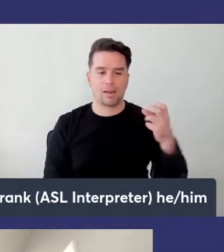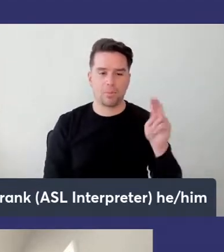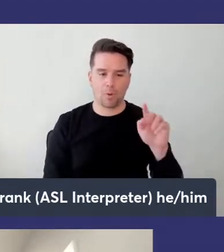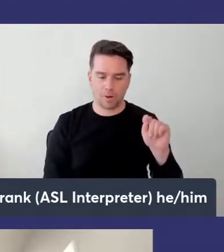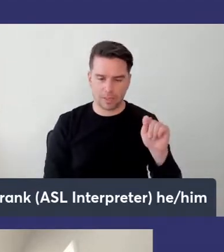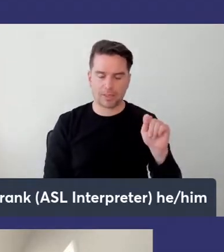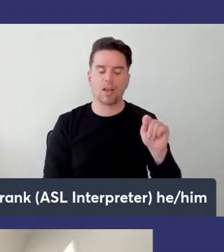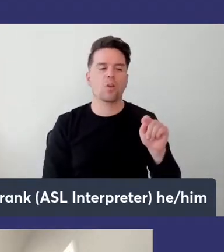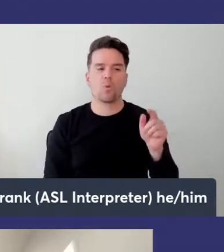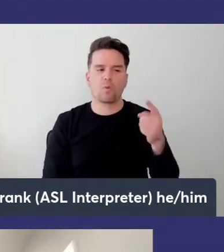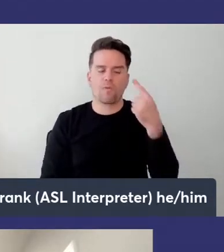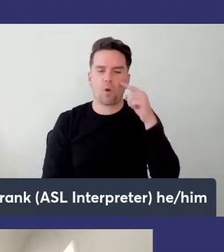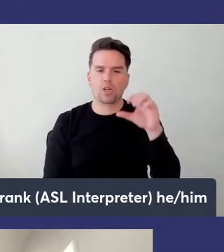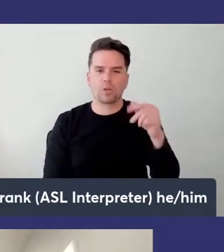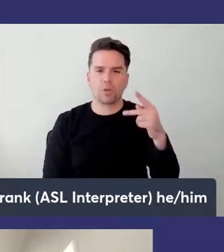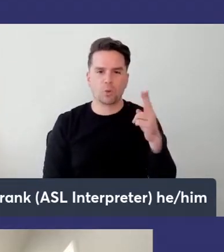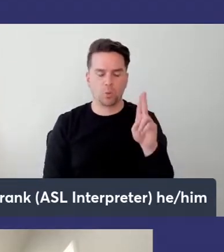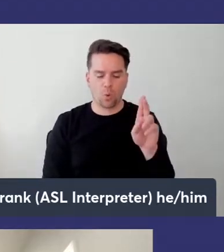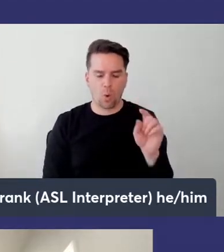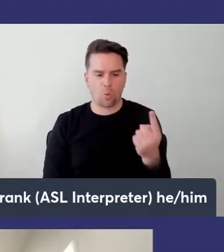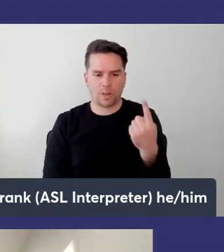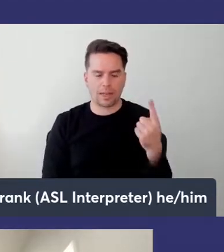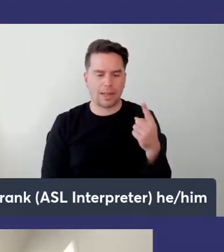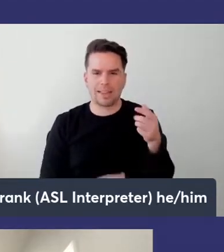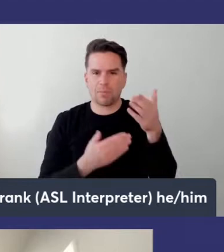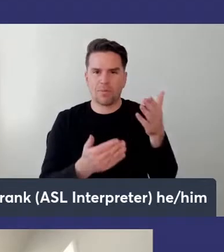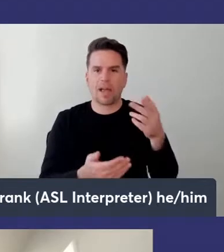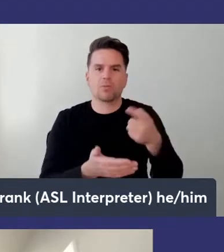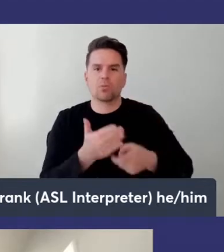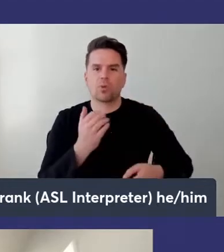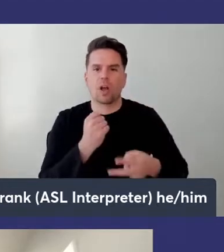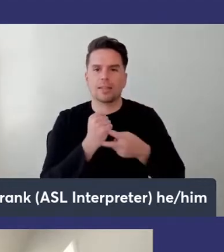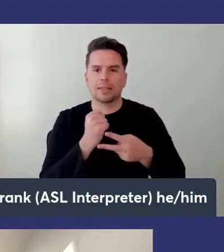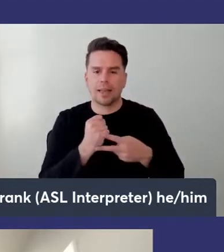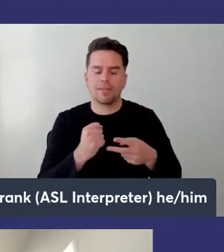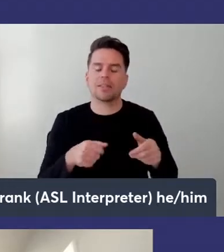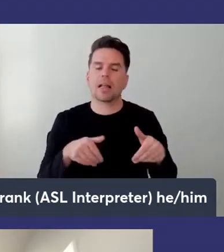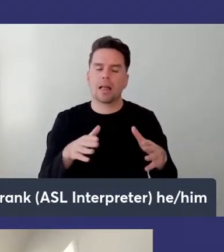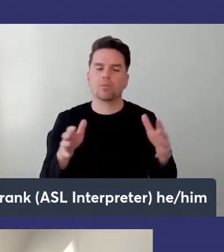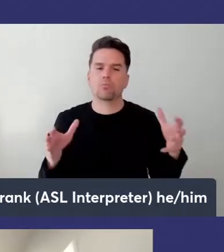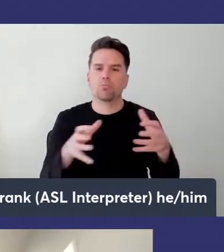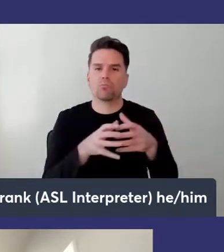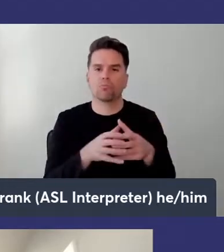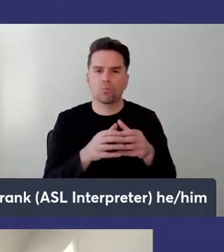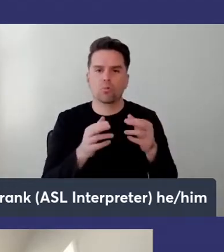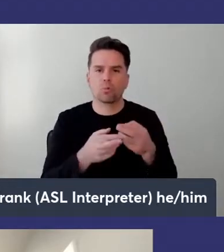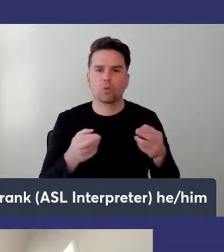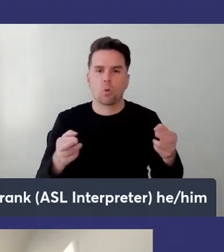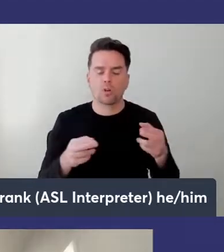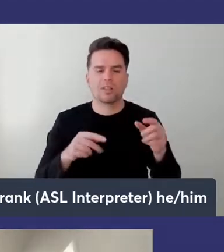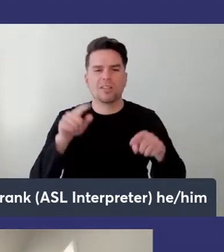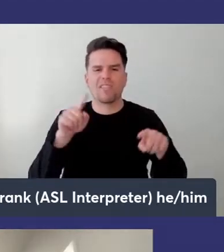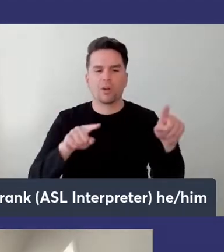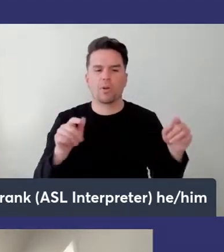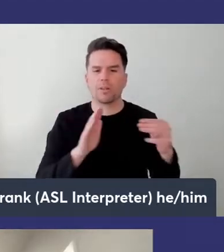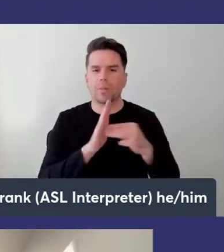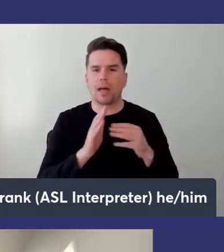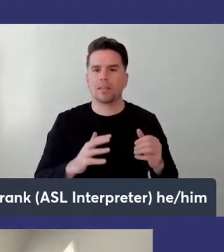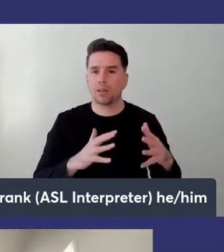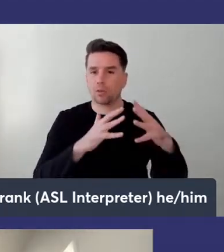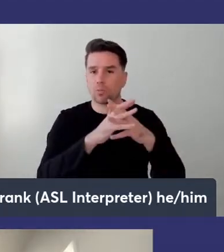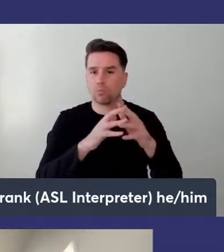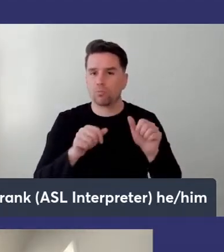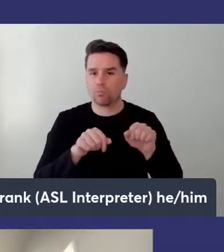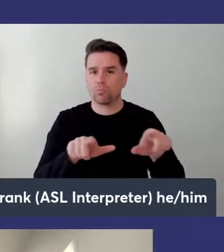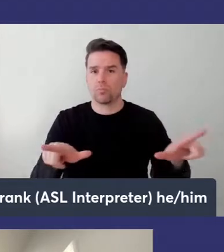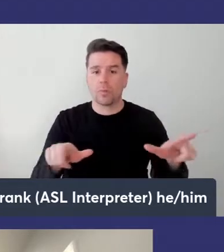Like, it gives you the cost savings by allowing you to carpool the resources across all the models that you're deploying. And the usability is